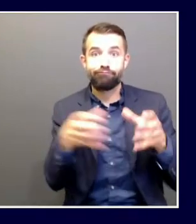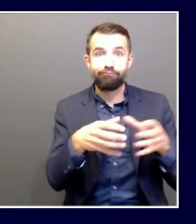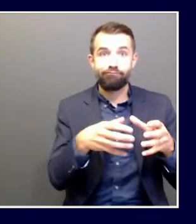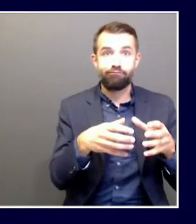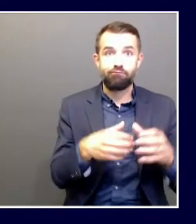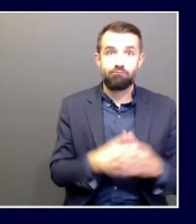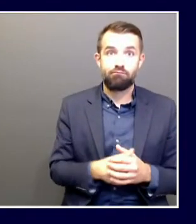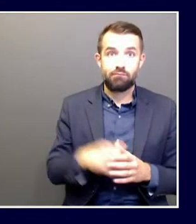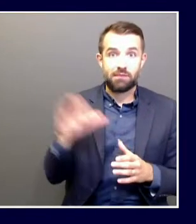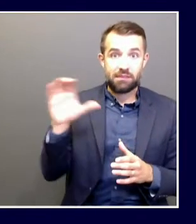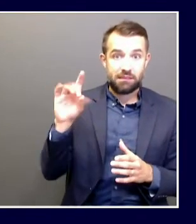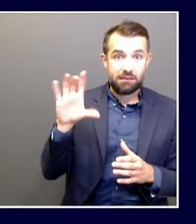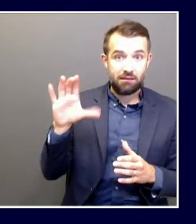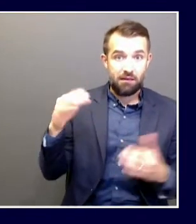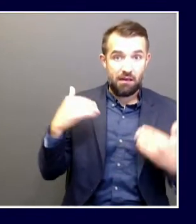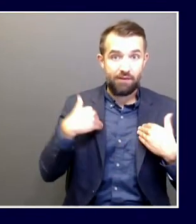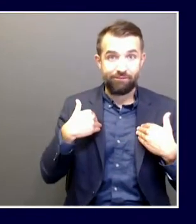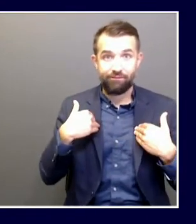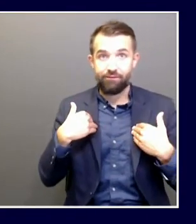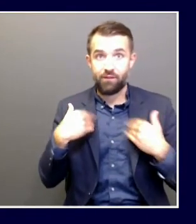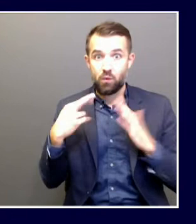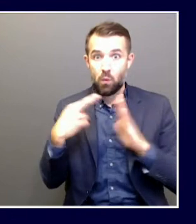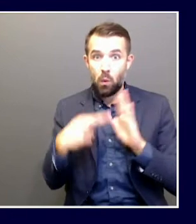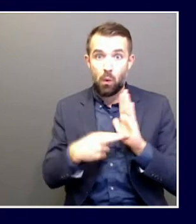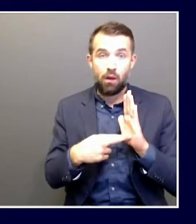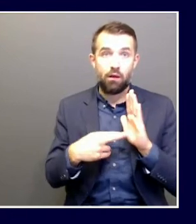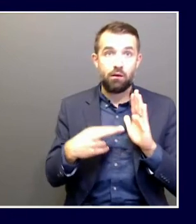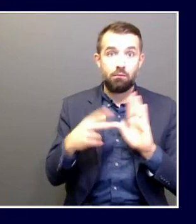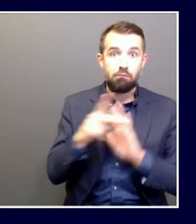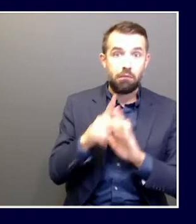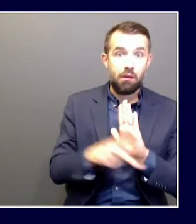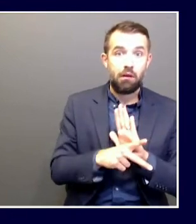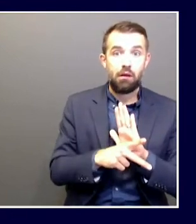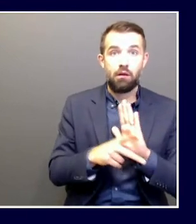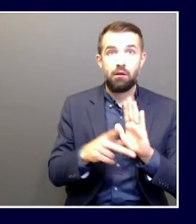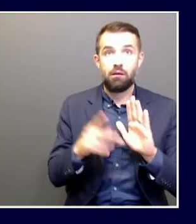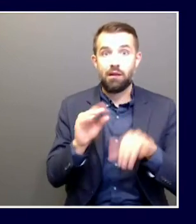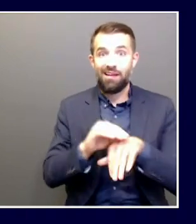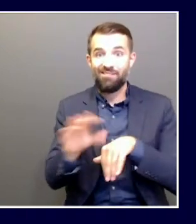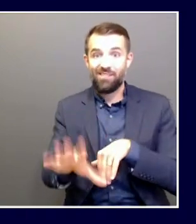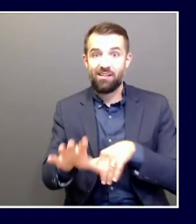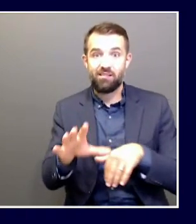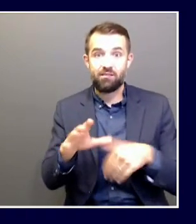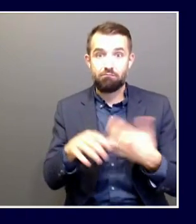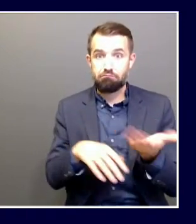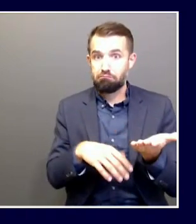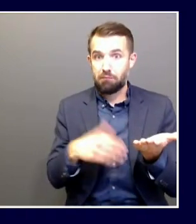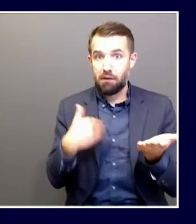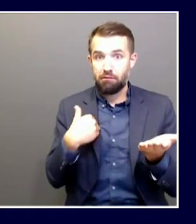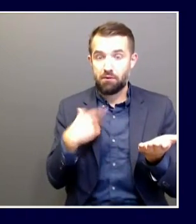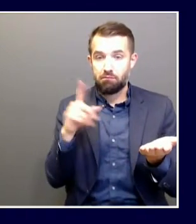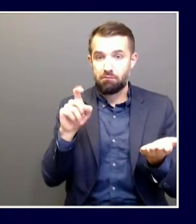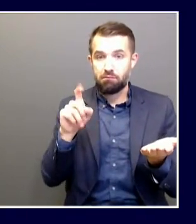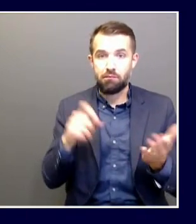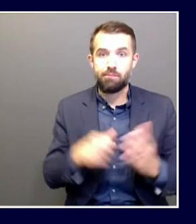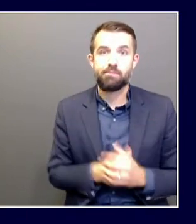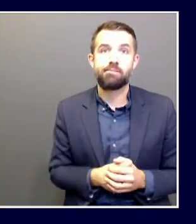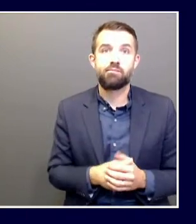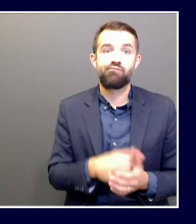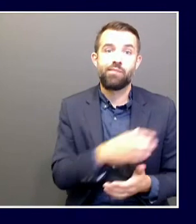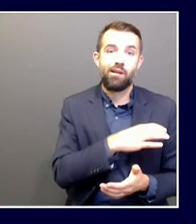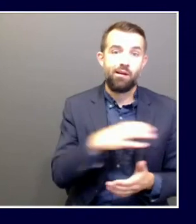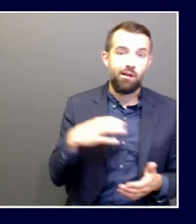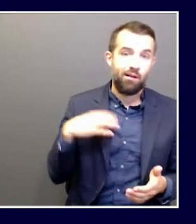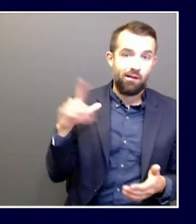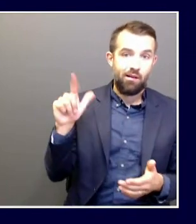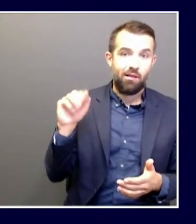guidelines for gatherings, public gatherings, or trick-or-treat or things like that? So back in May, we did switch from